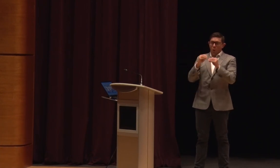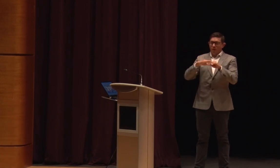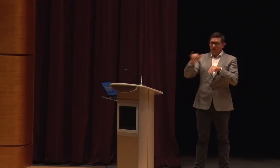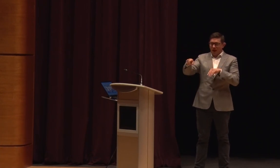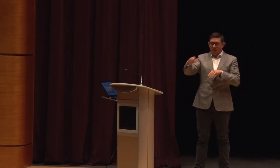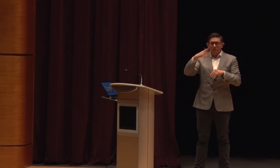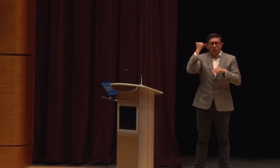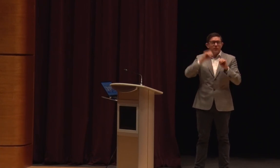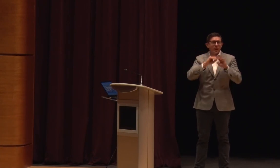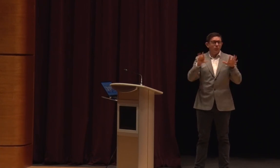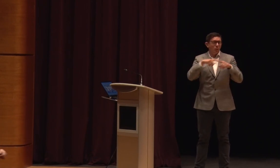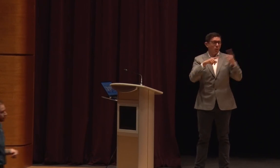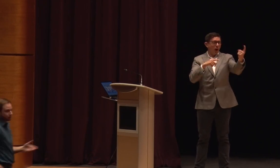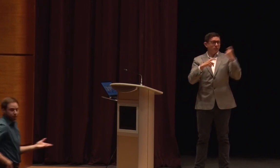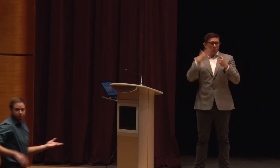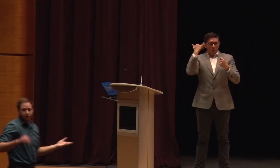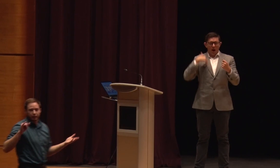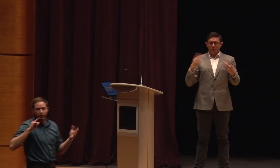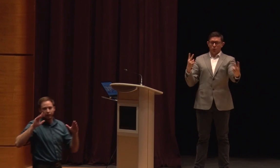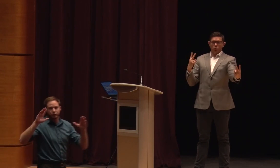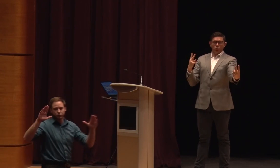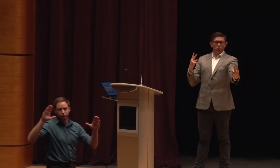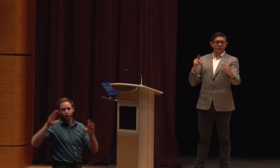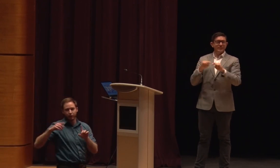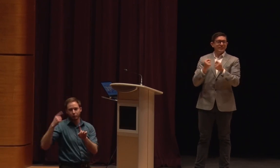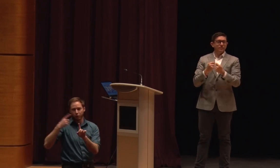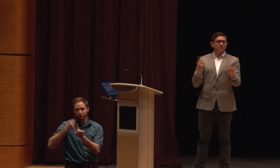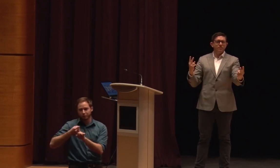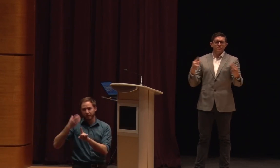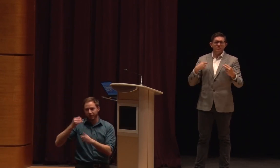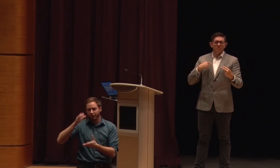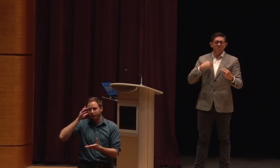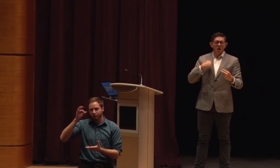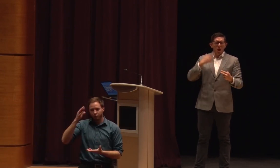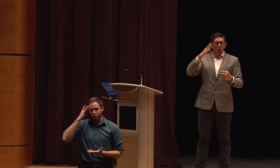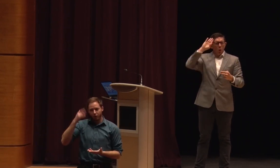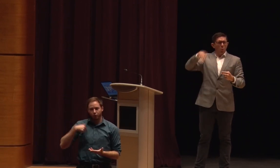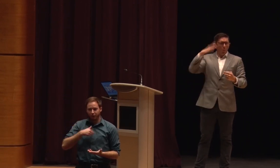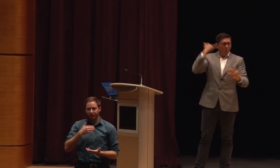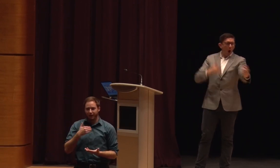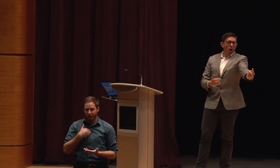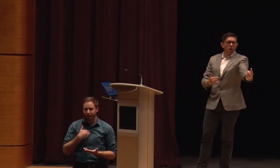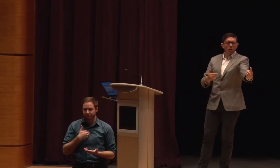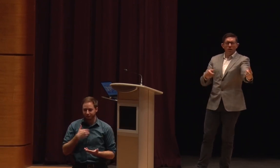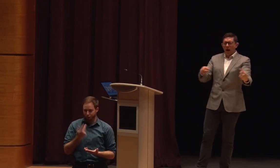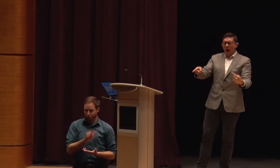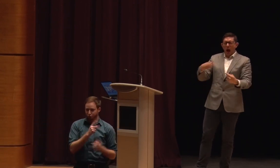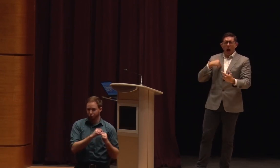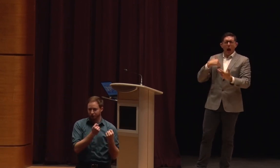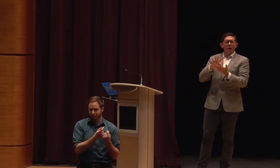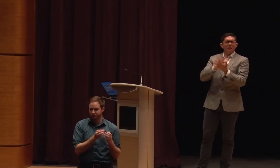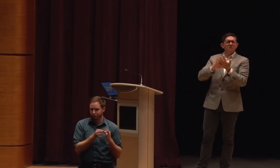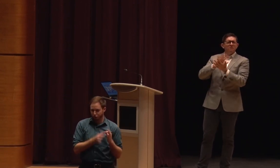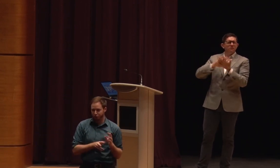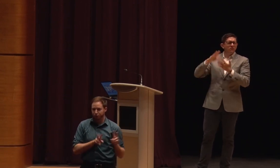That is a great point on expanding on that idea of why we have the two teams of